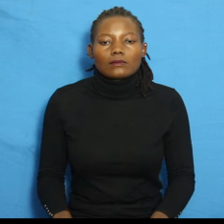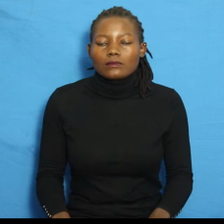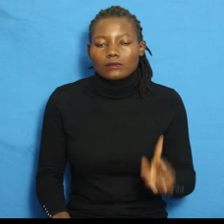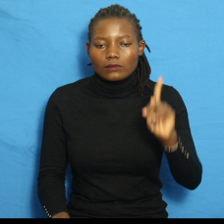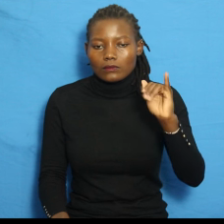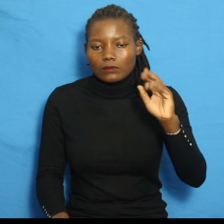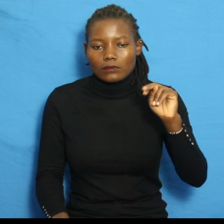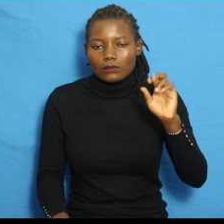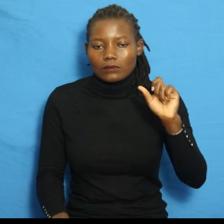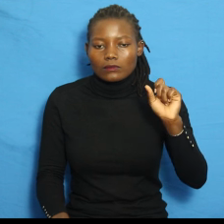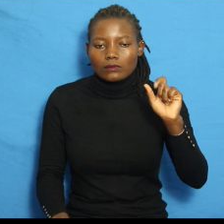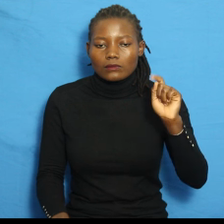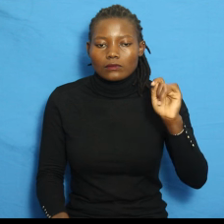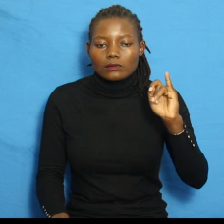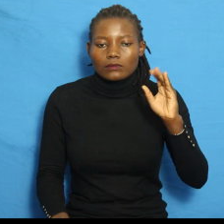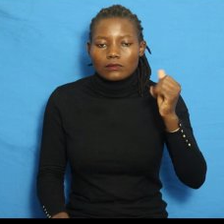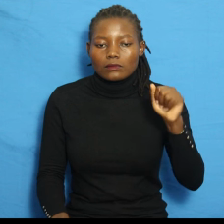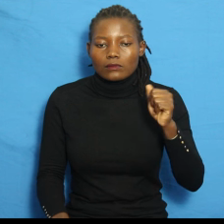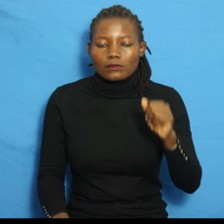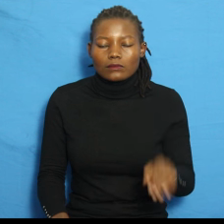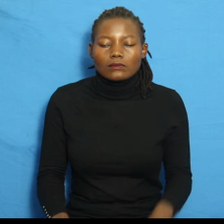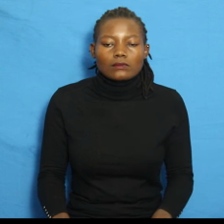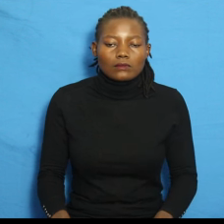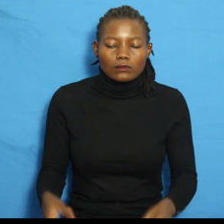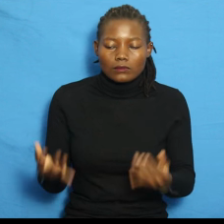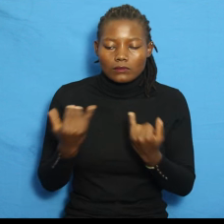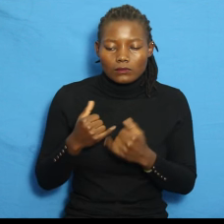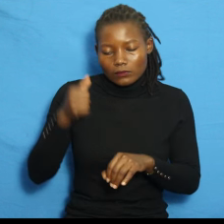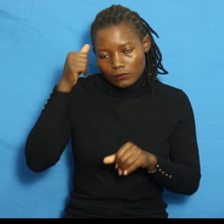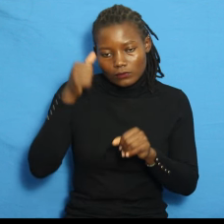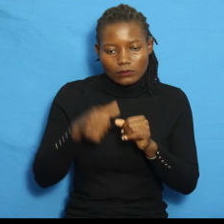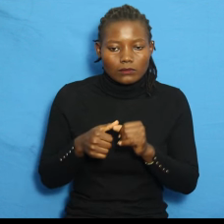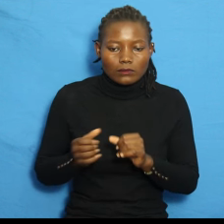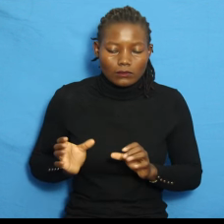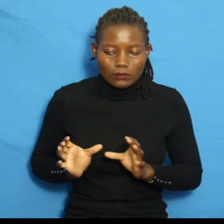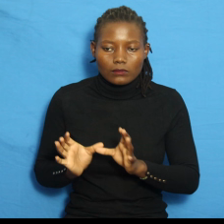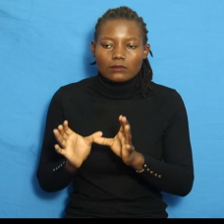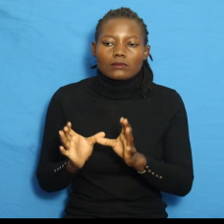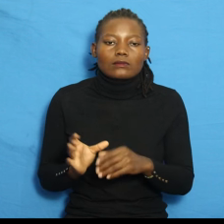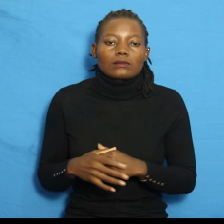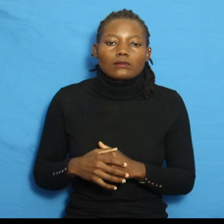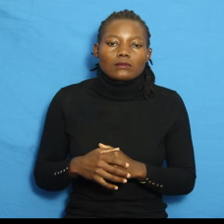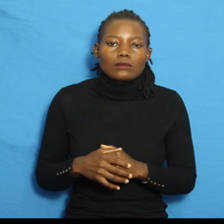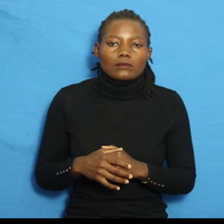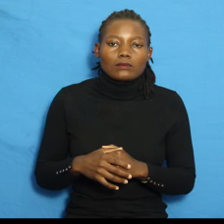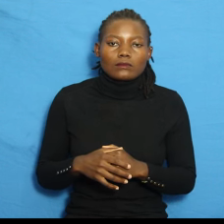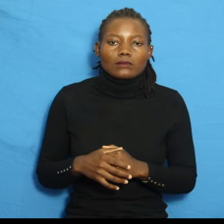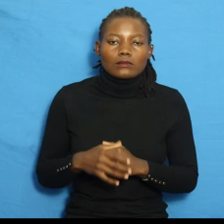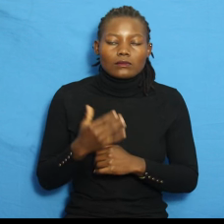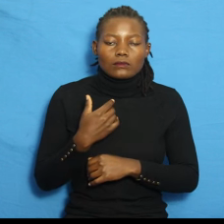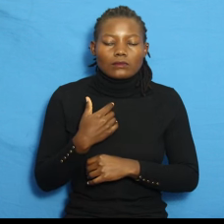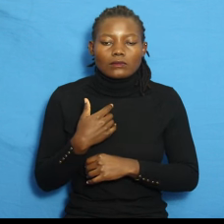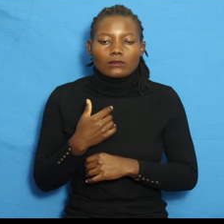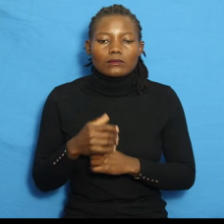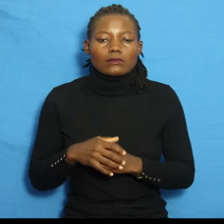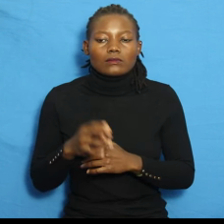really the key aspect of kinetics when we come to kinetics. Now remember, a